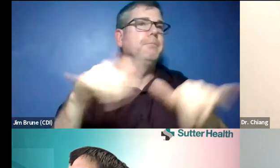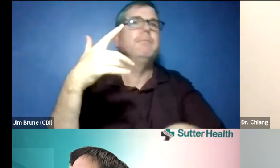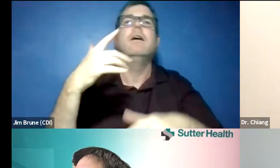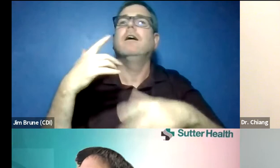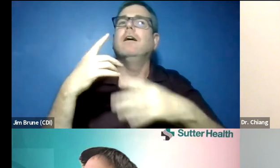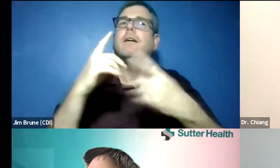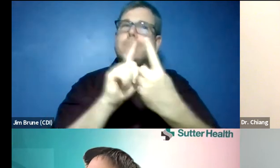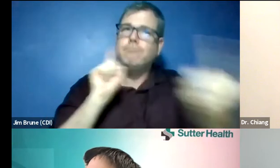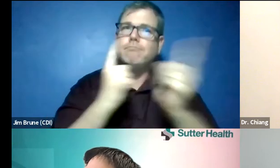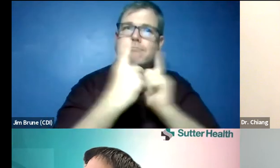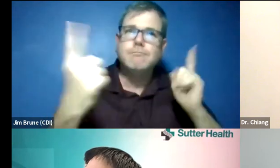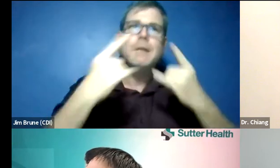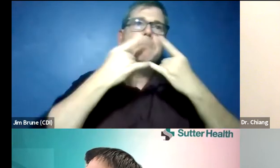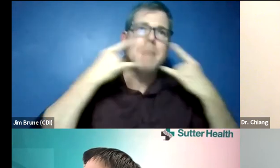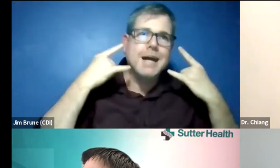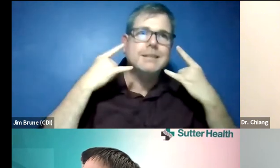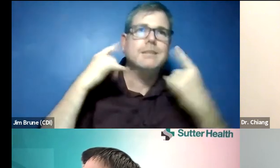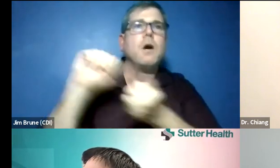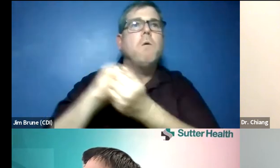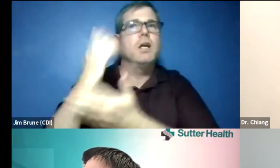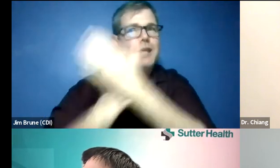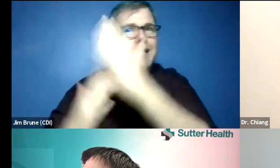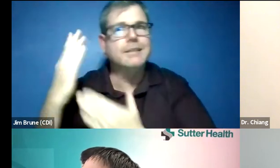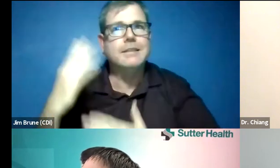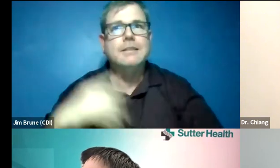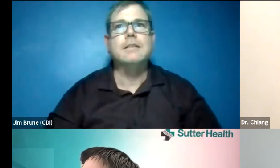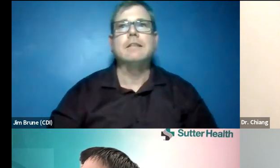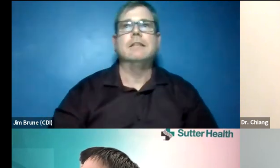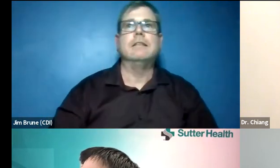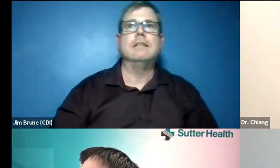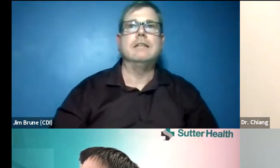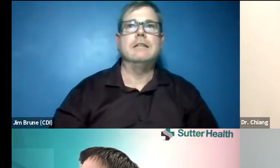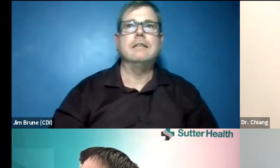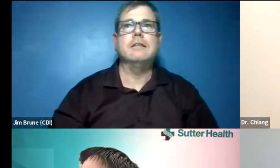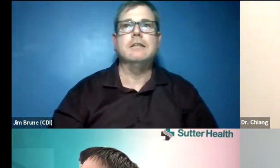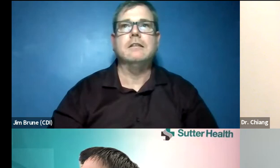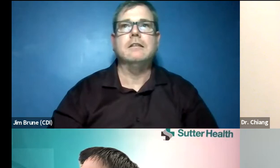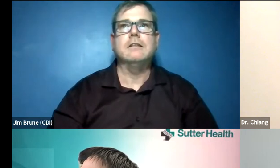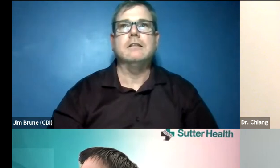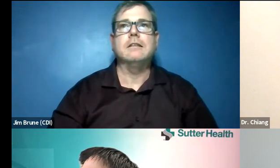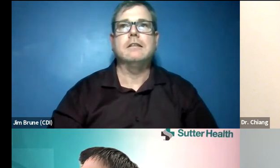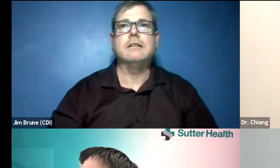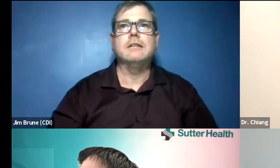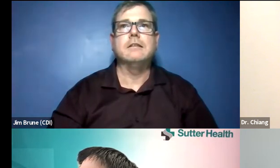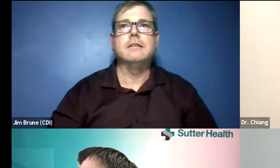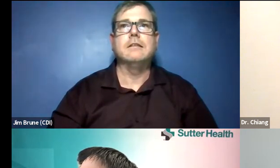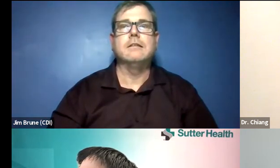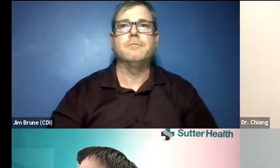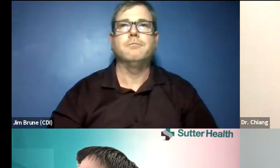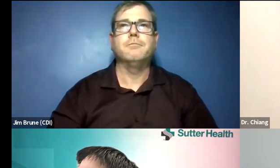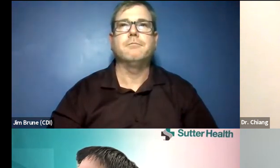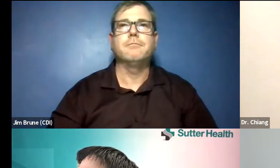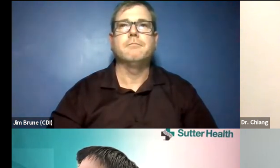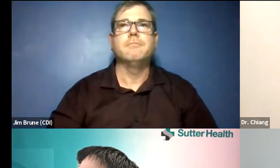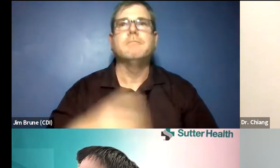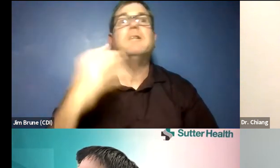out until I know I have protection, then I would say 14 days after is when you can go out. But again, you're not changing